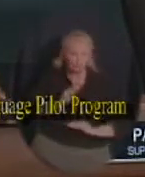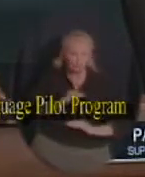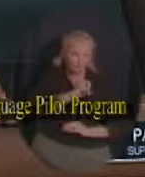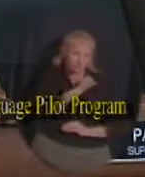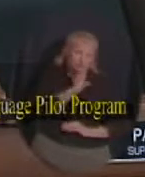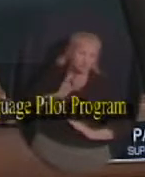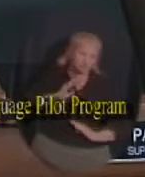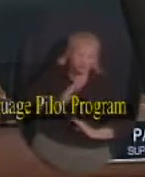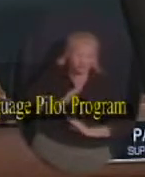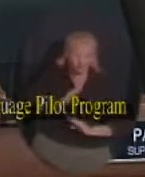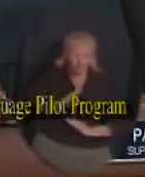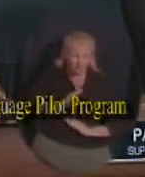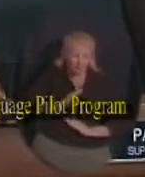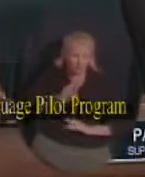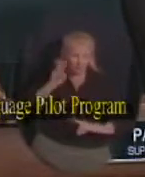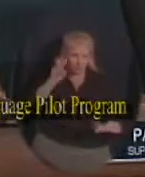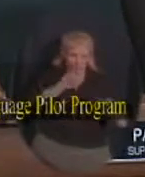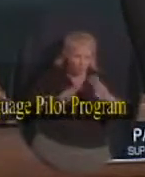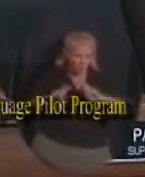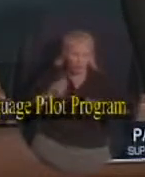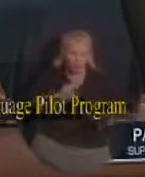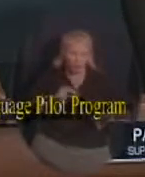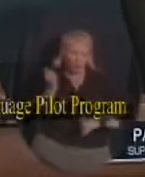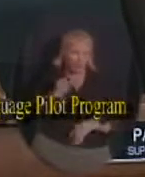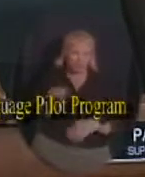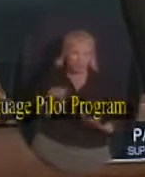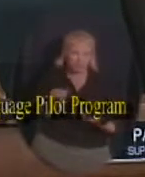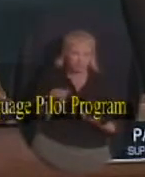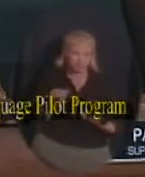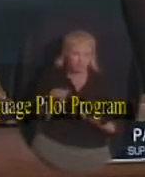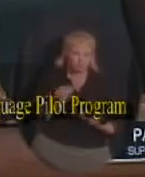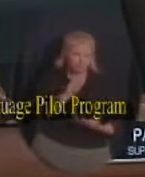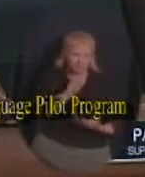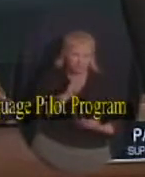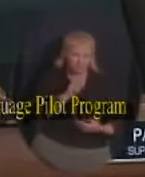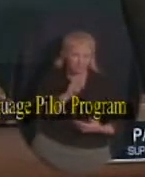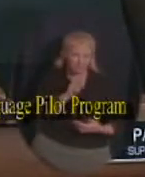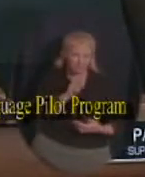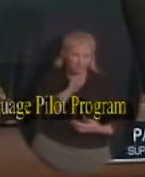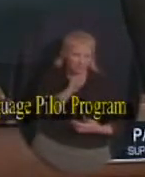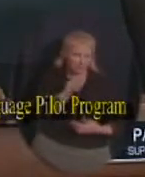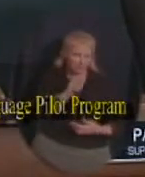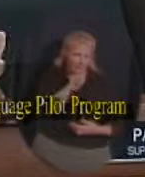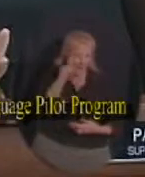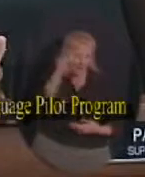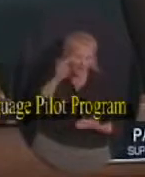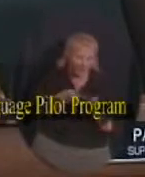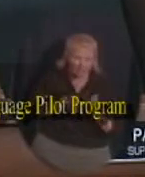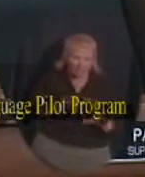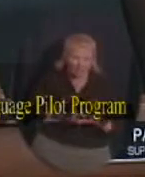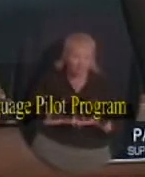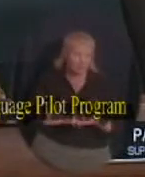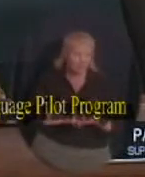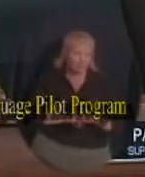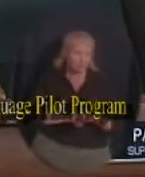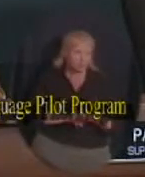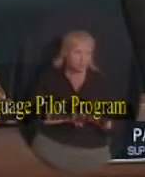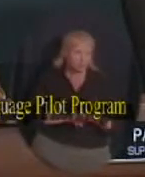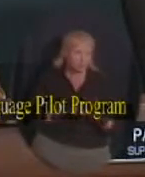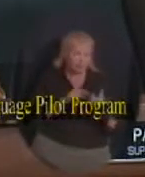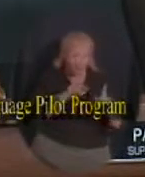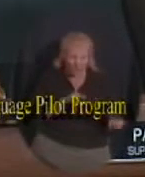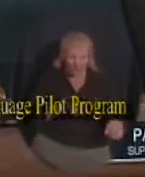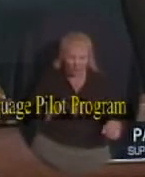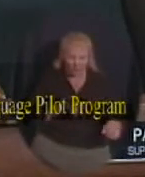look at any maybe unintended or intended consequences here in a limited number of schools in